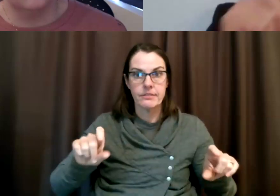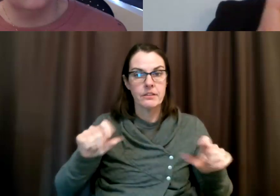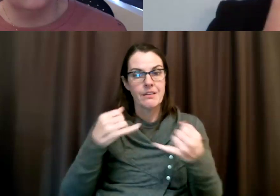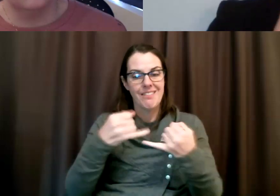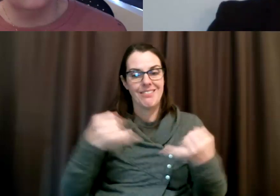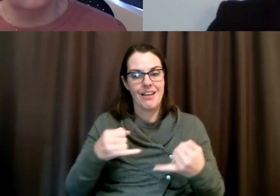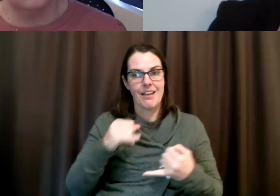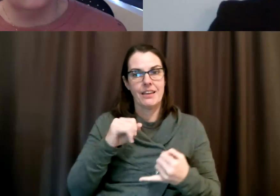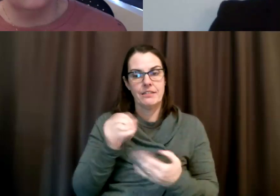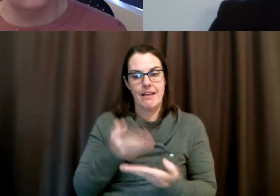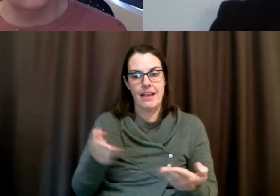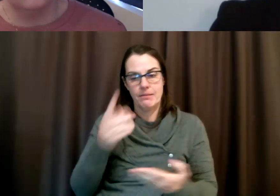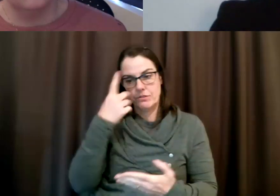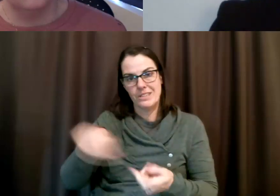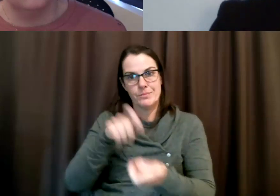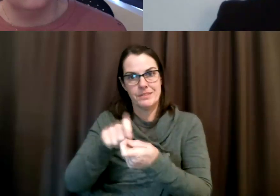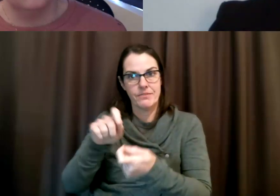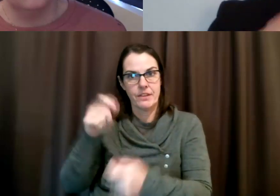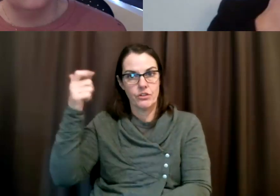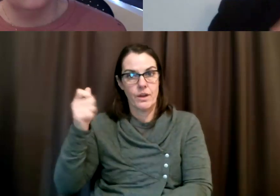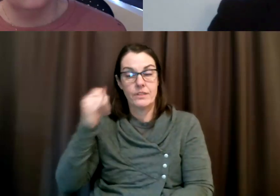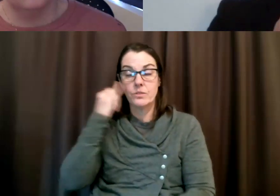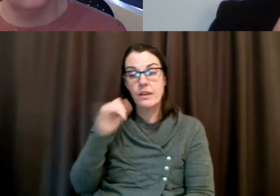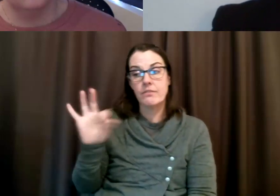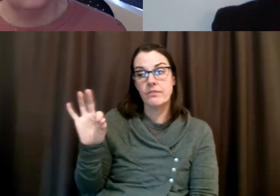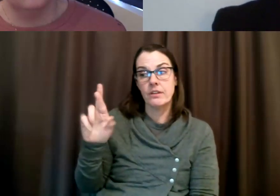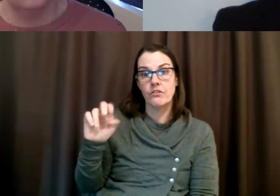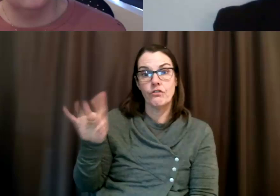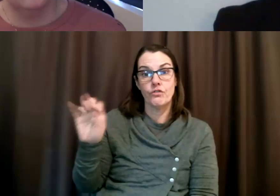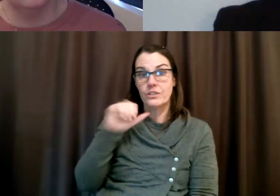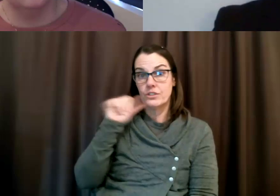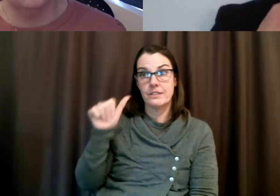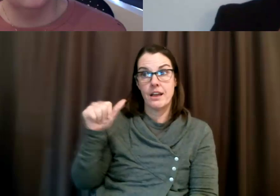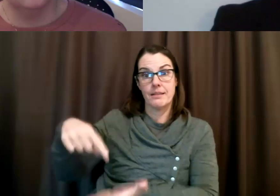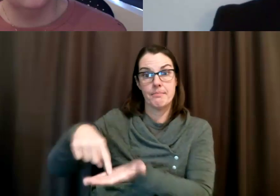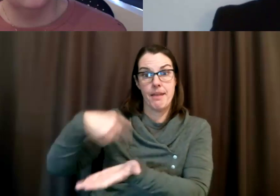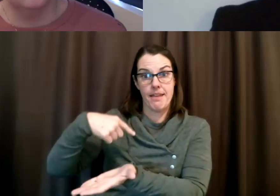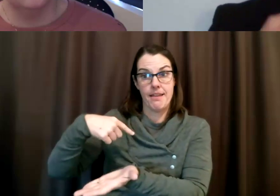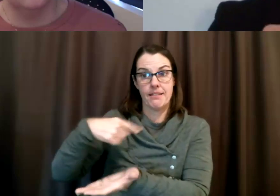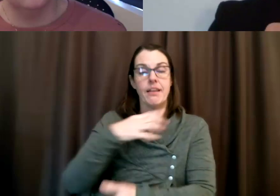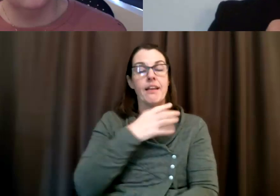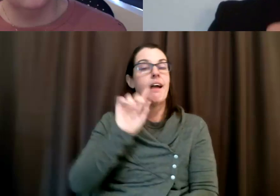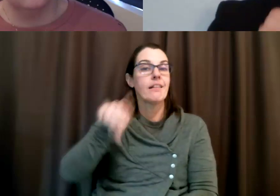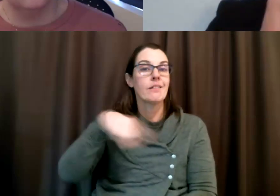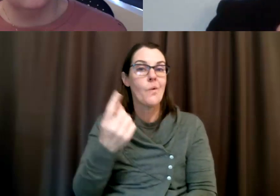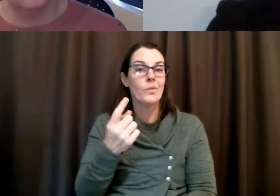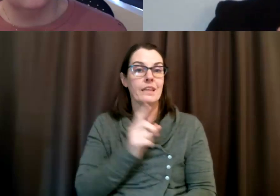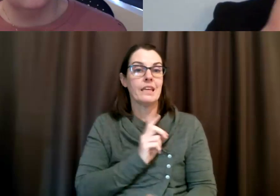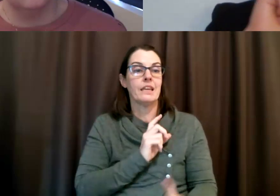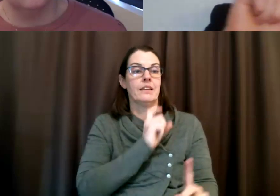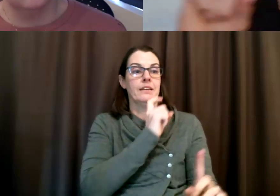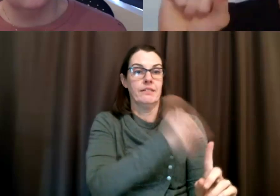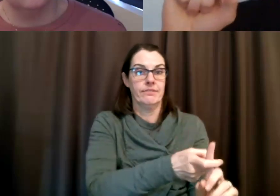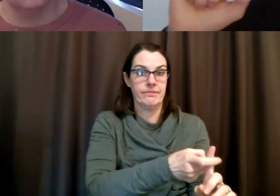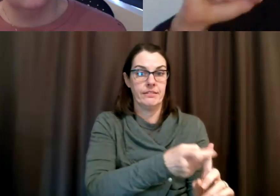And so if fringe is not funded and we can only allocate a portion of salary, right? We're only